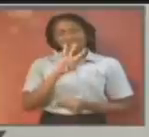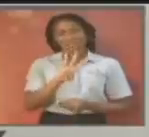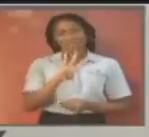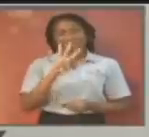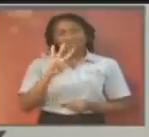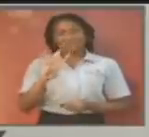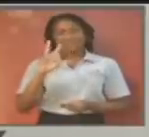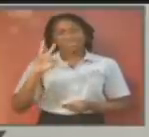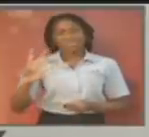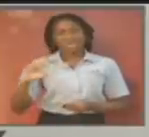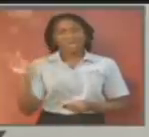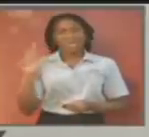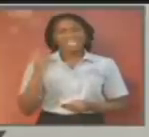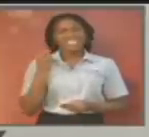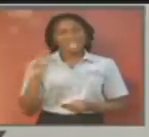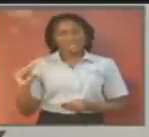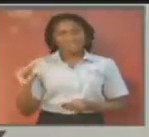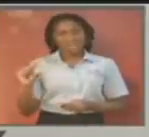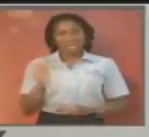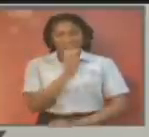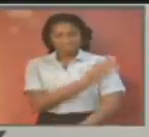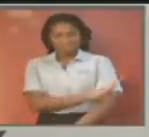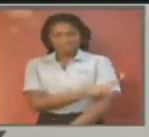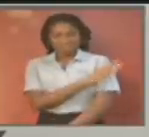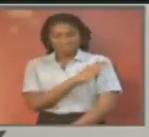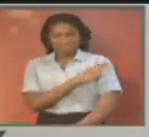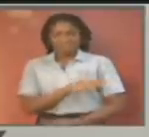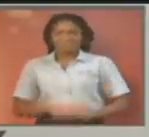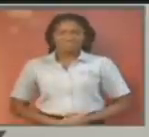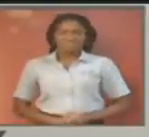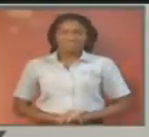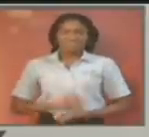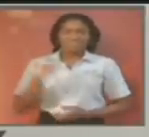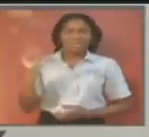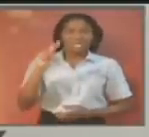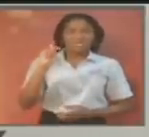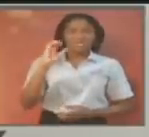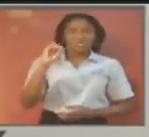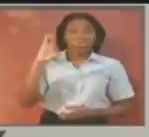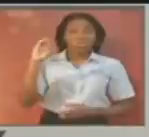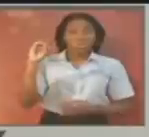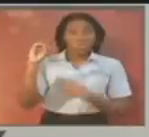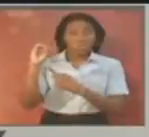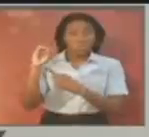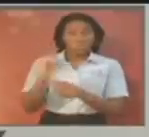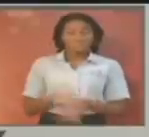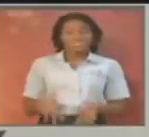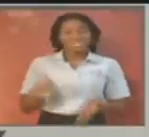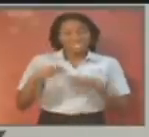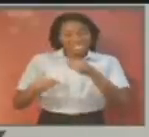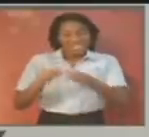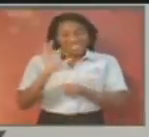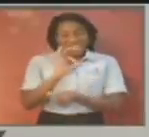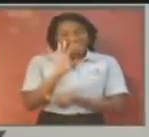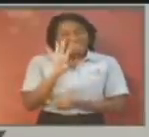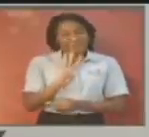2,443 at Sangre Grande Enhanced Health Center. At Toko, we've done 944,